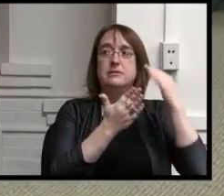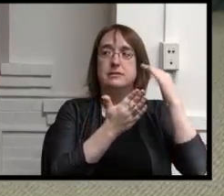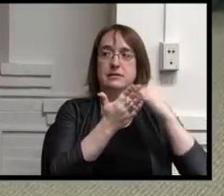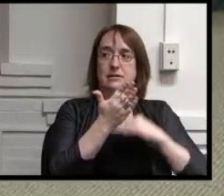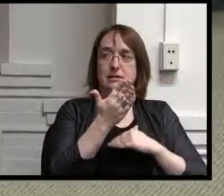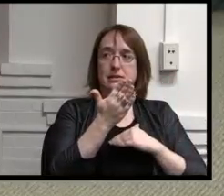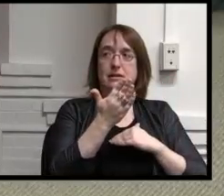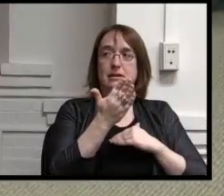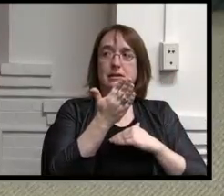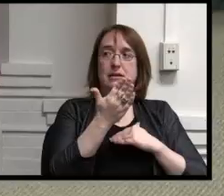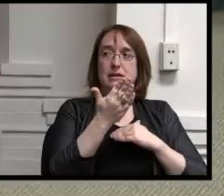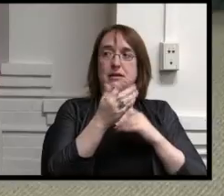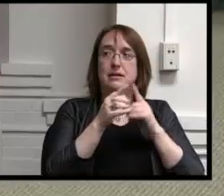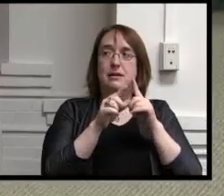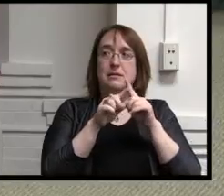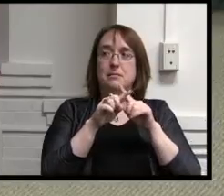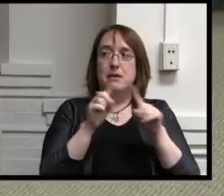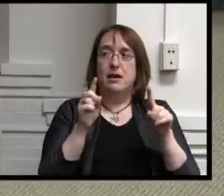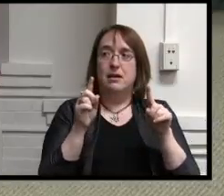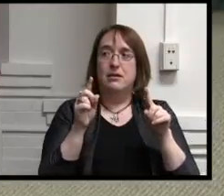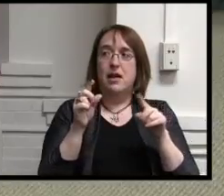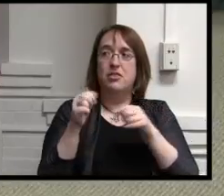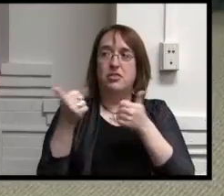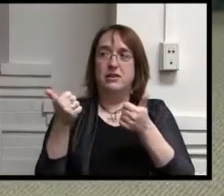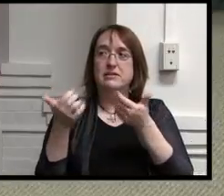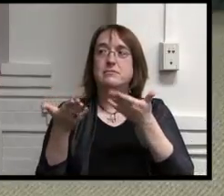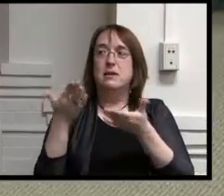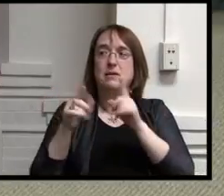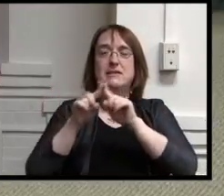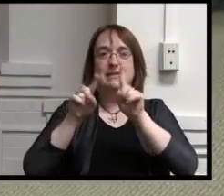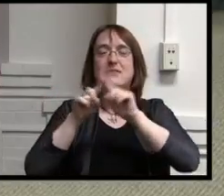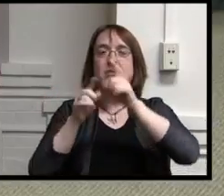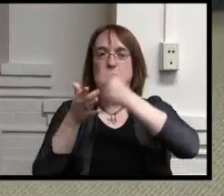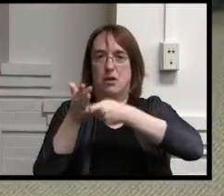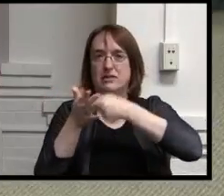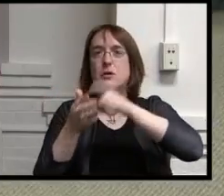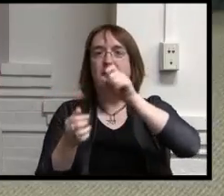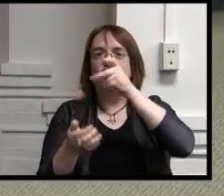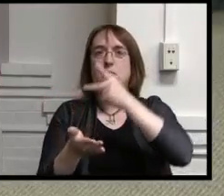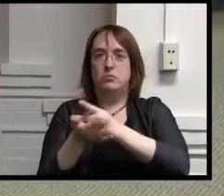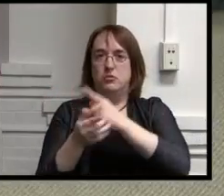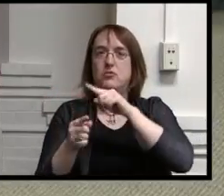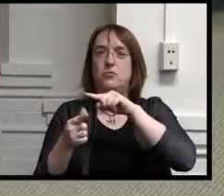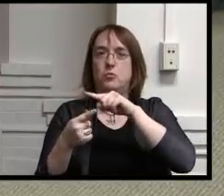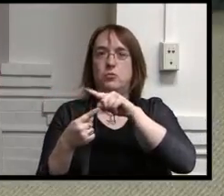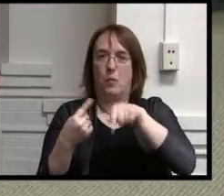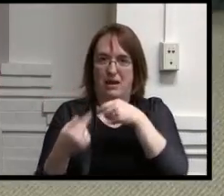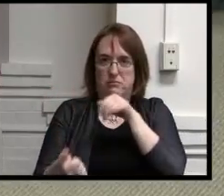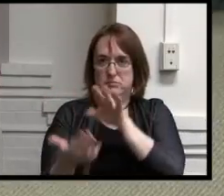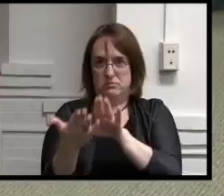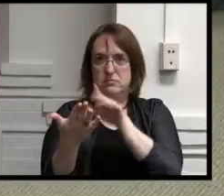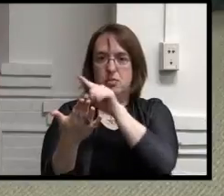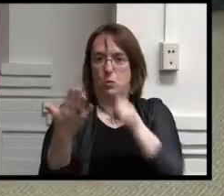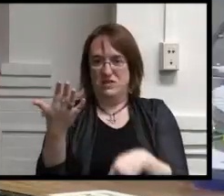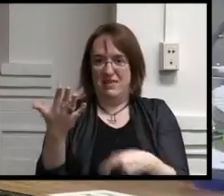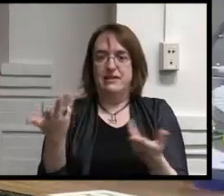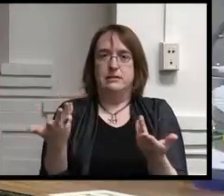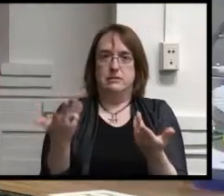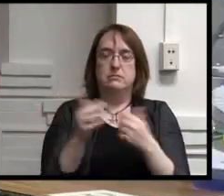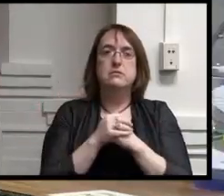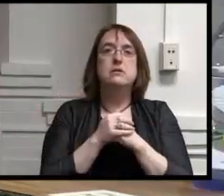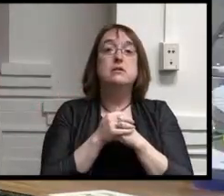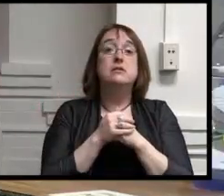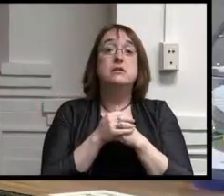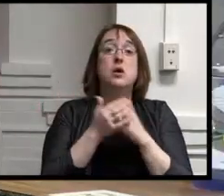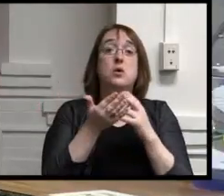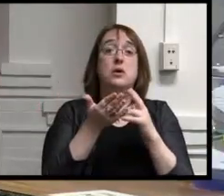things like you are going to see some more of these kinds of expenses, in part because we don't want to pay an administrative cost to the contractor for